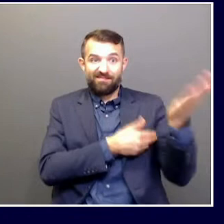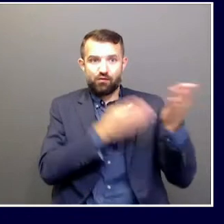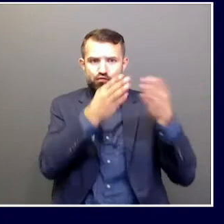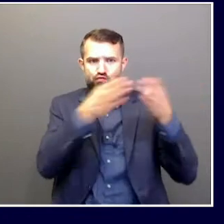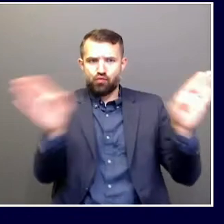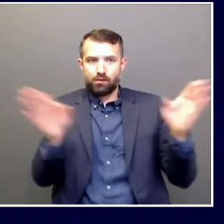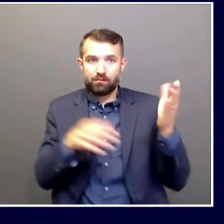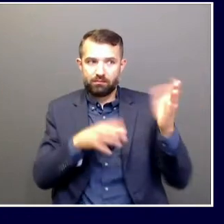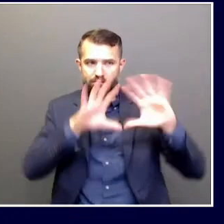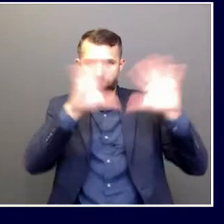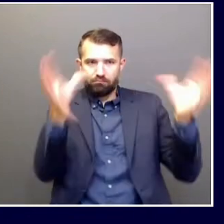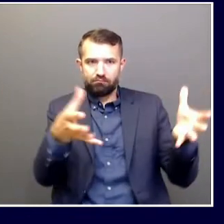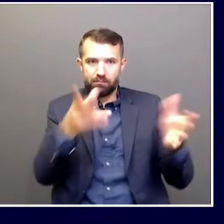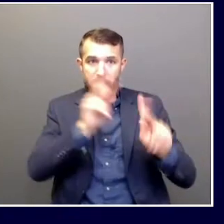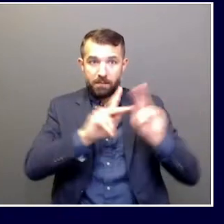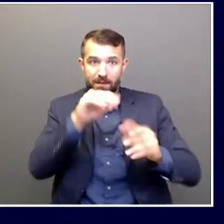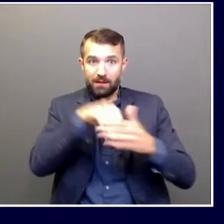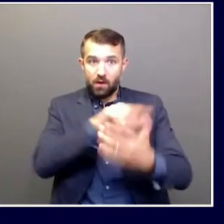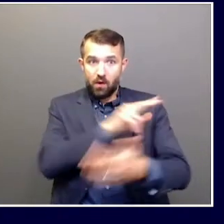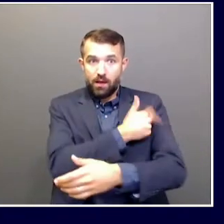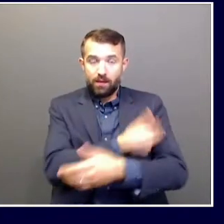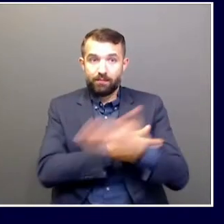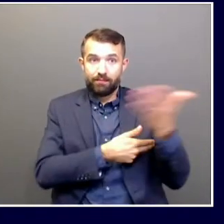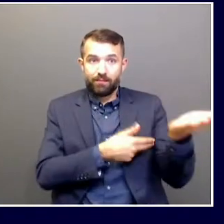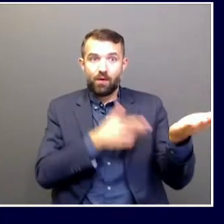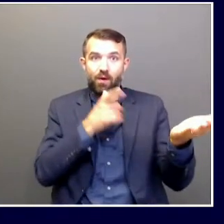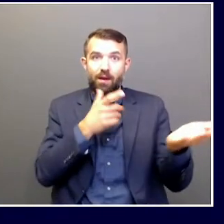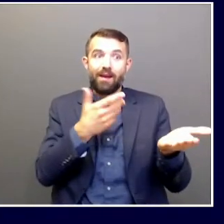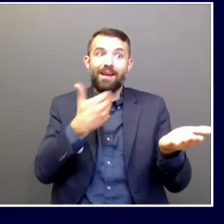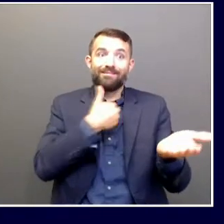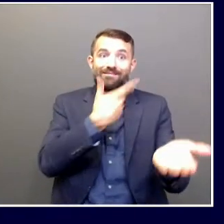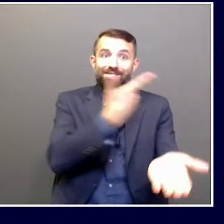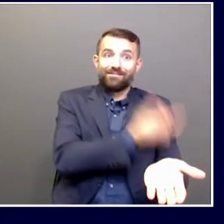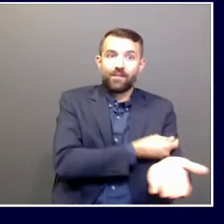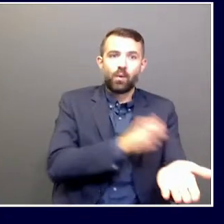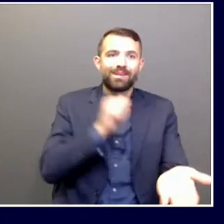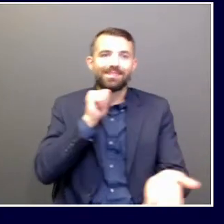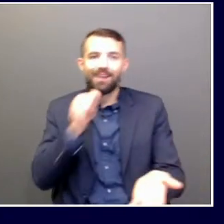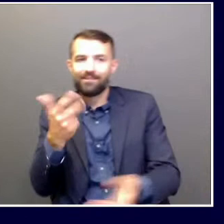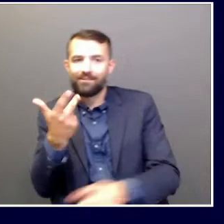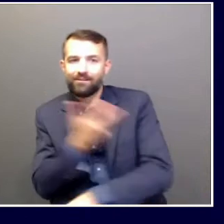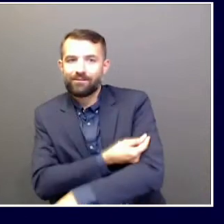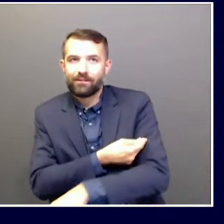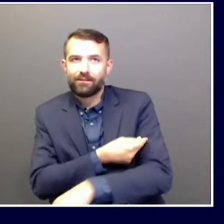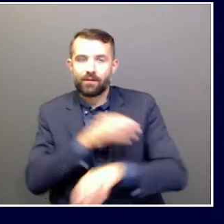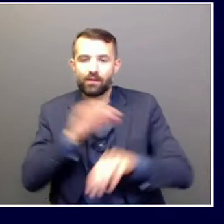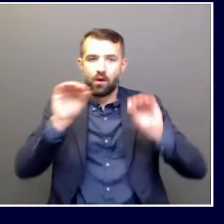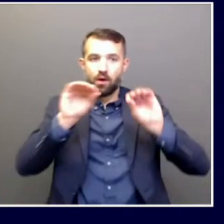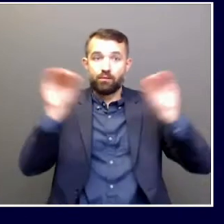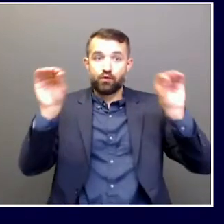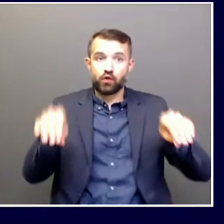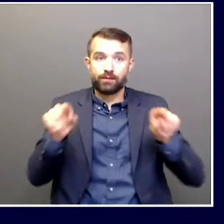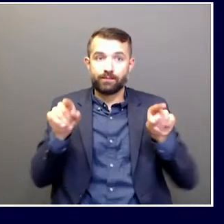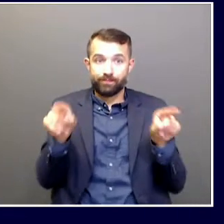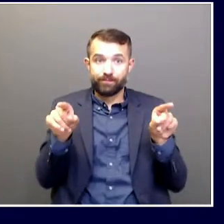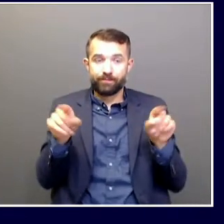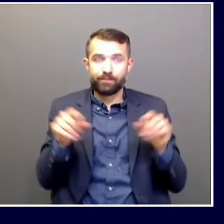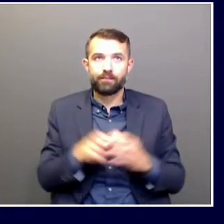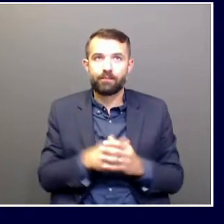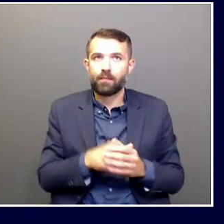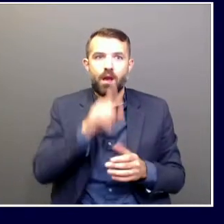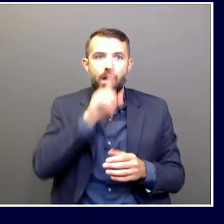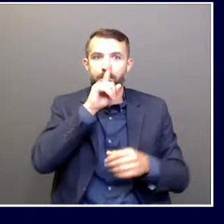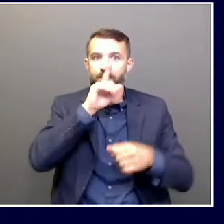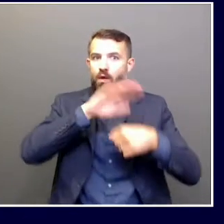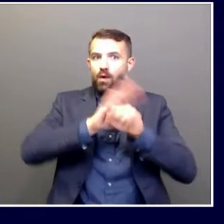that's plateaued what I meant, out. yes. Yeah, no, just wanted to. I know you did. I just wanted to make sure for everyone tuning in, that